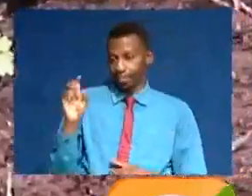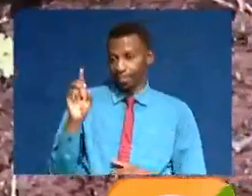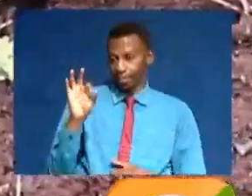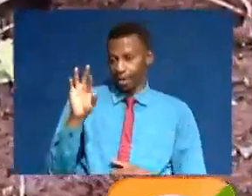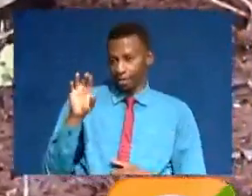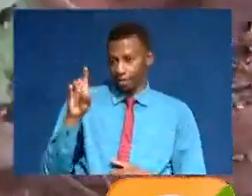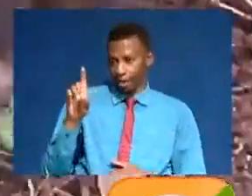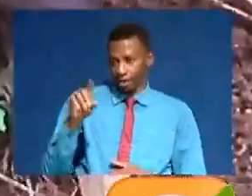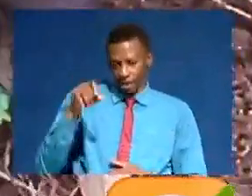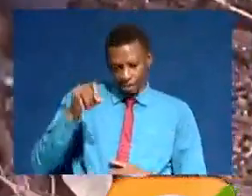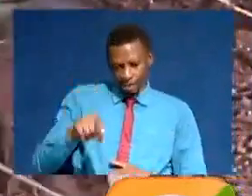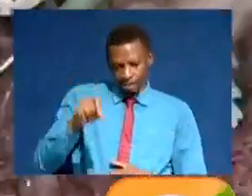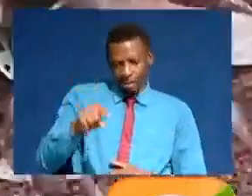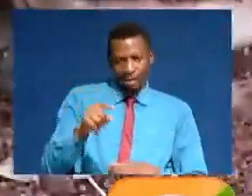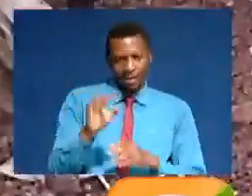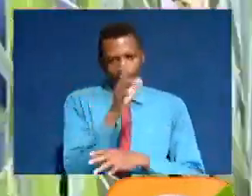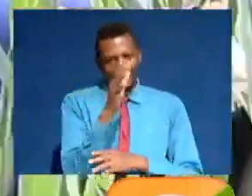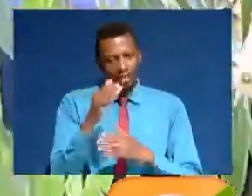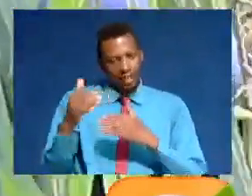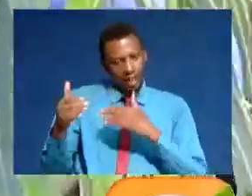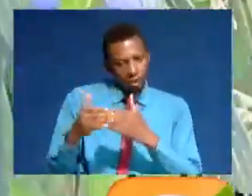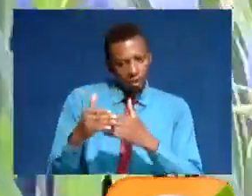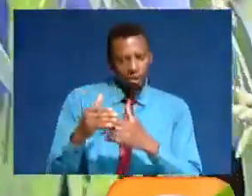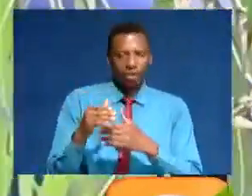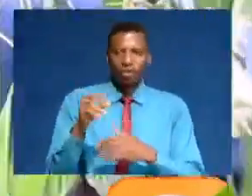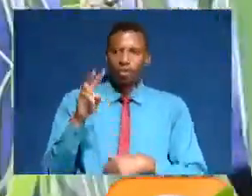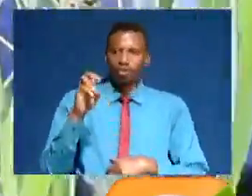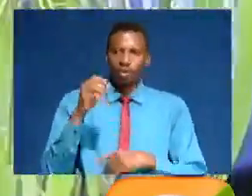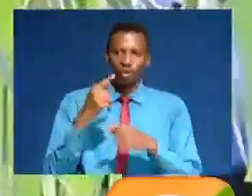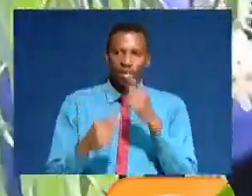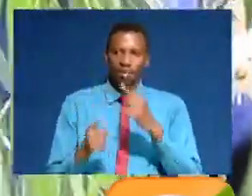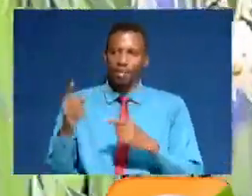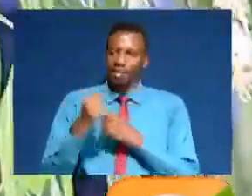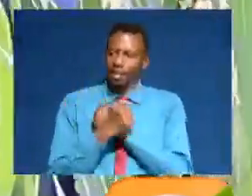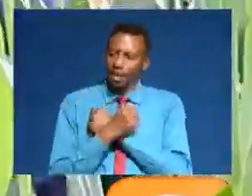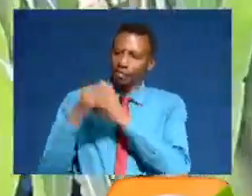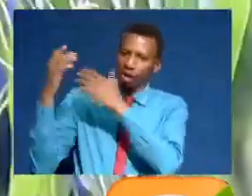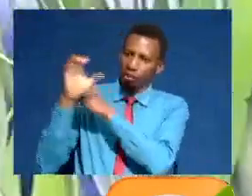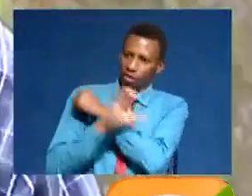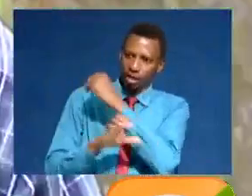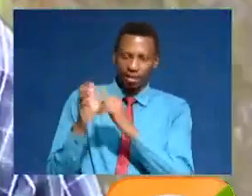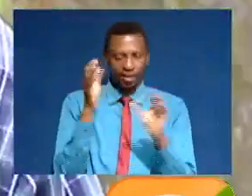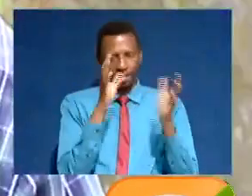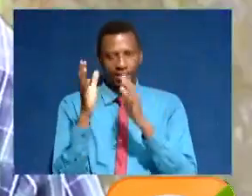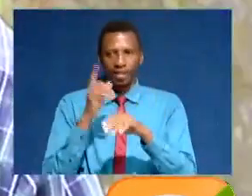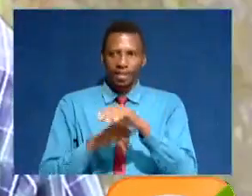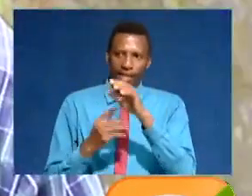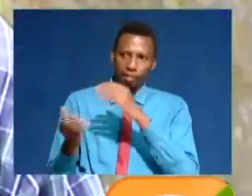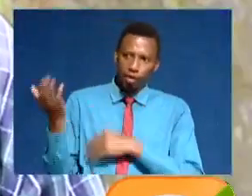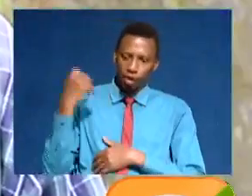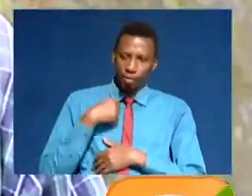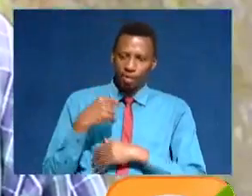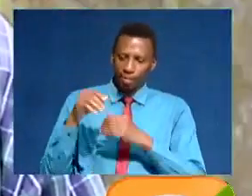2 decades. Drawn by the aesthetic appeal of exotic trees. Wakati kwa napanda exotic trees,